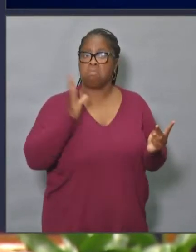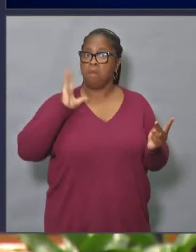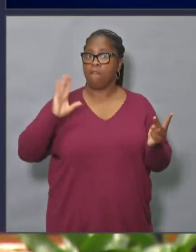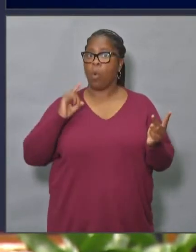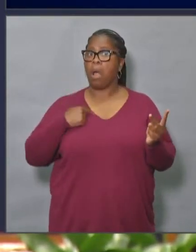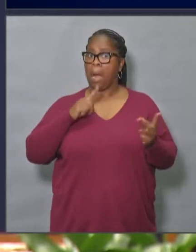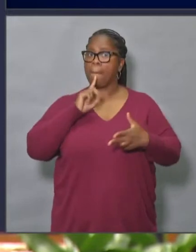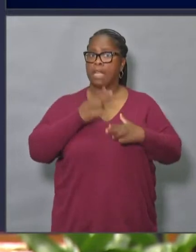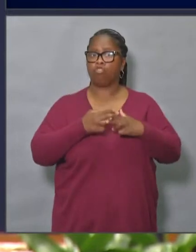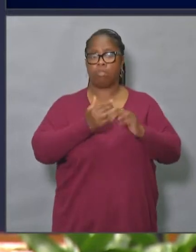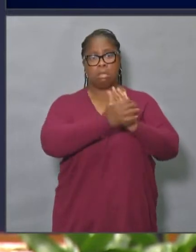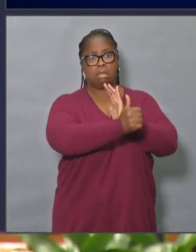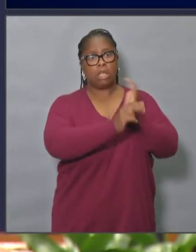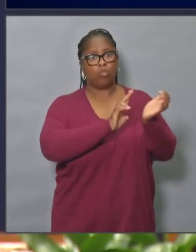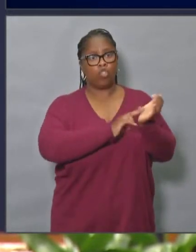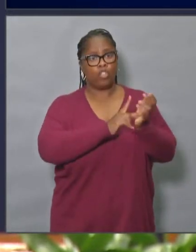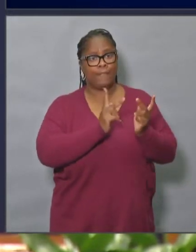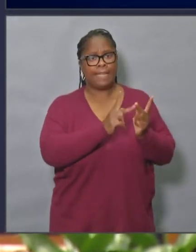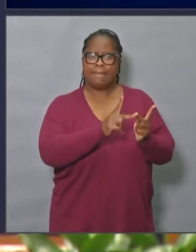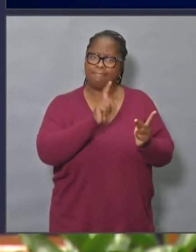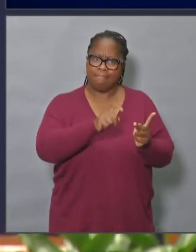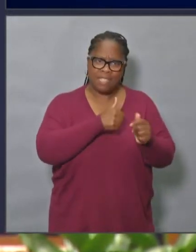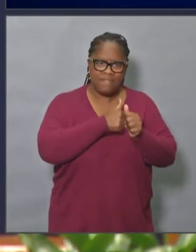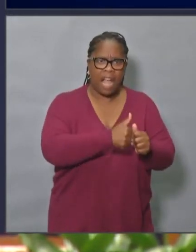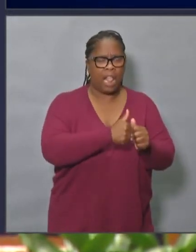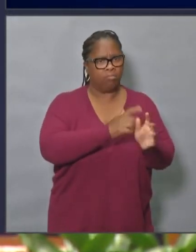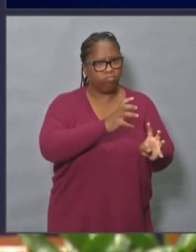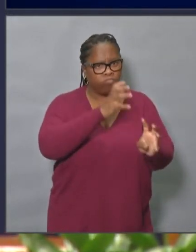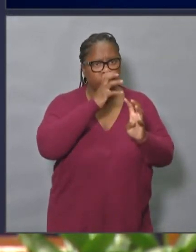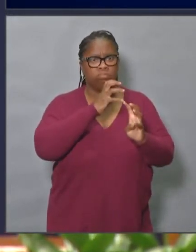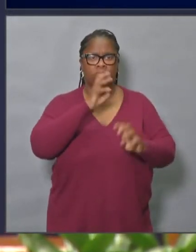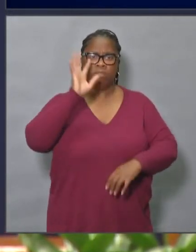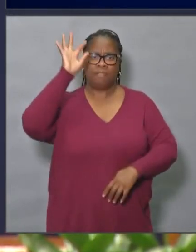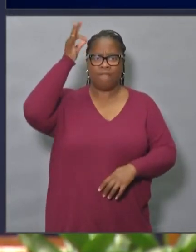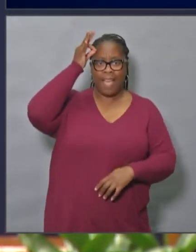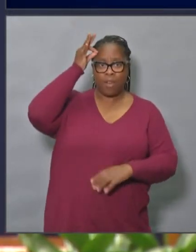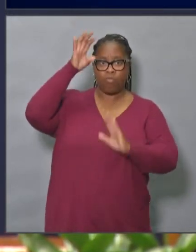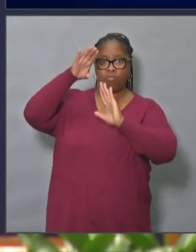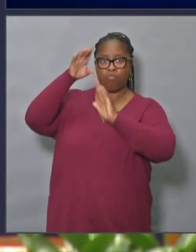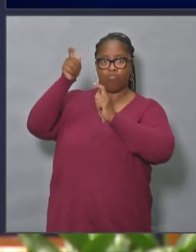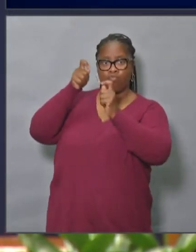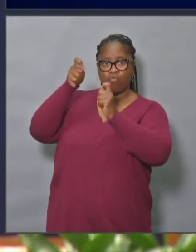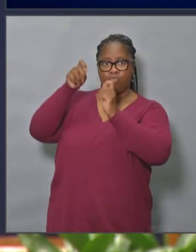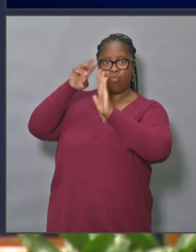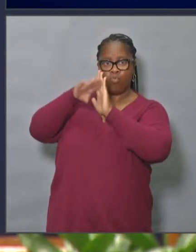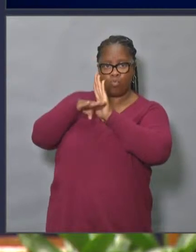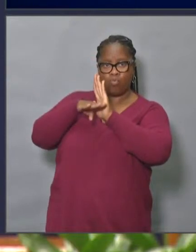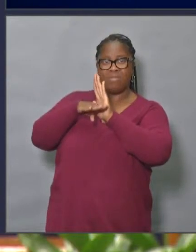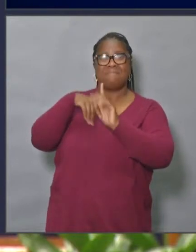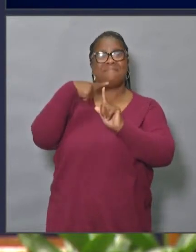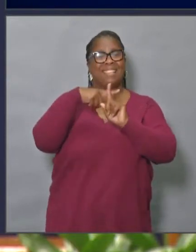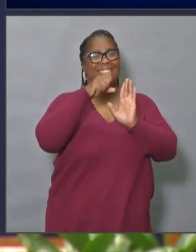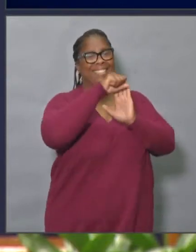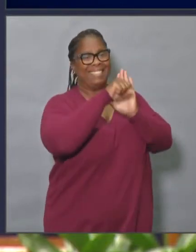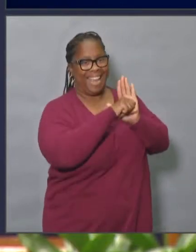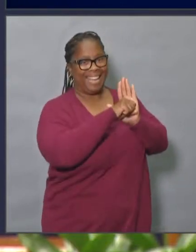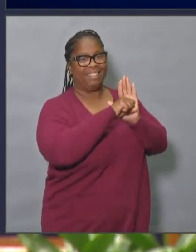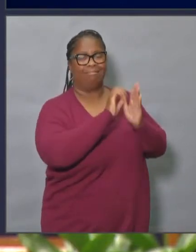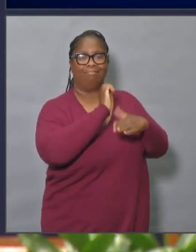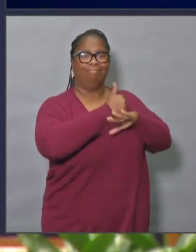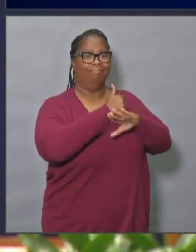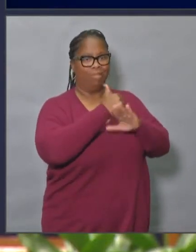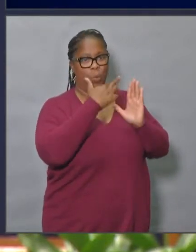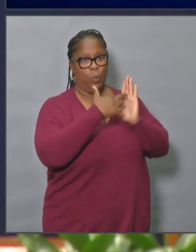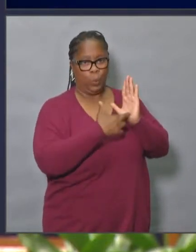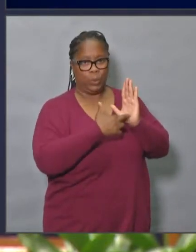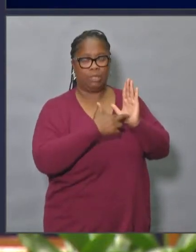facilities do need to adhere to both state and federal regulations around visitation. The Centers for